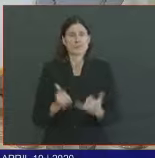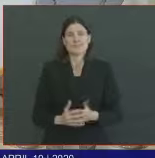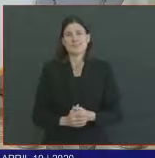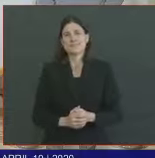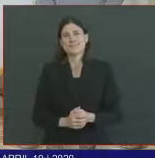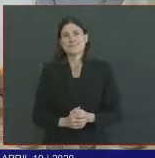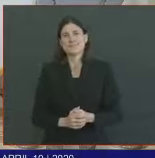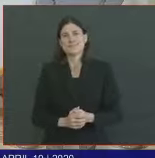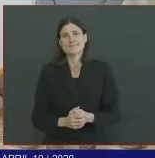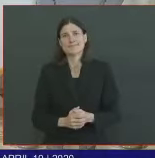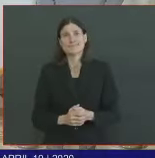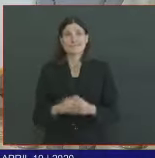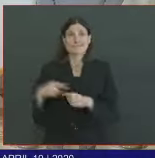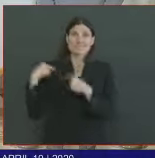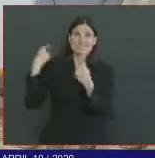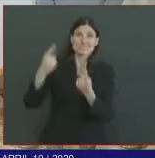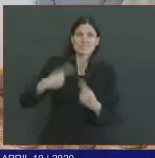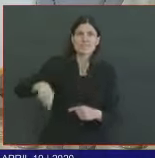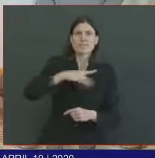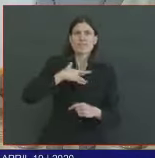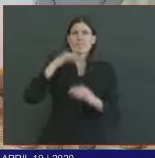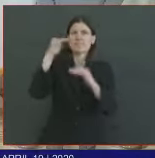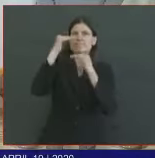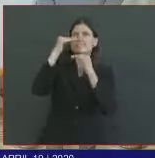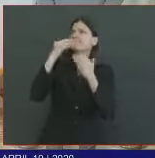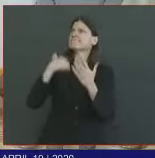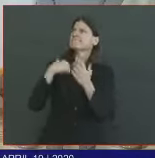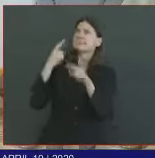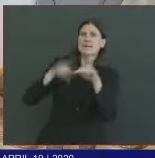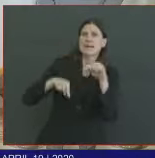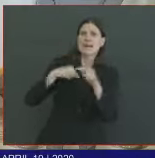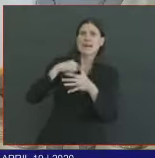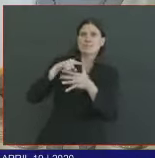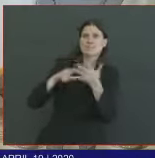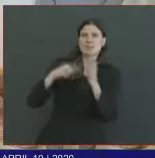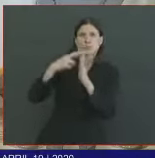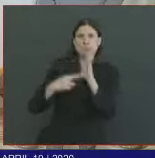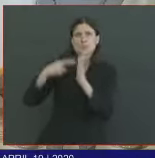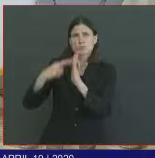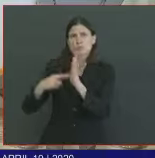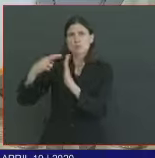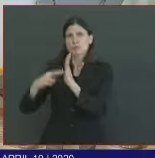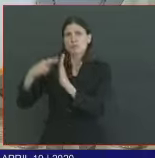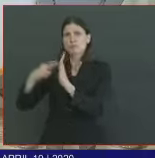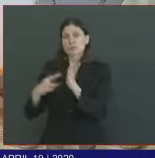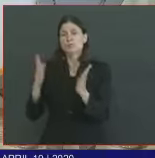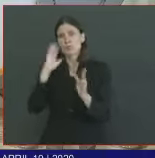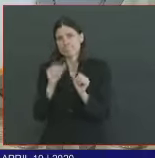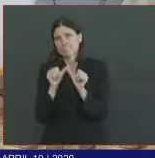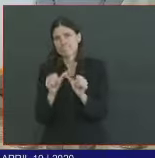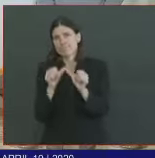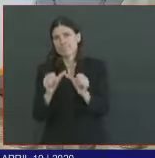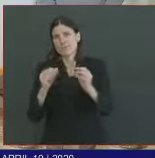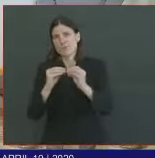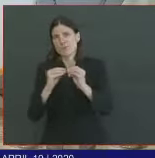been living. So I look forward to being with you in this way every day this week at